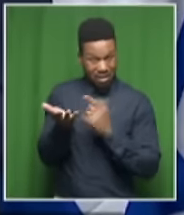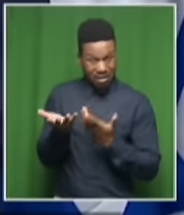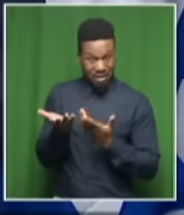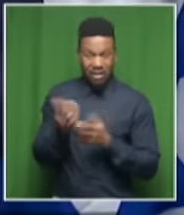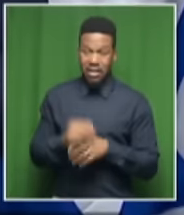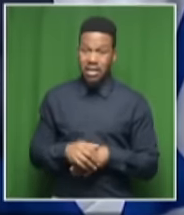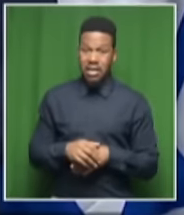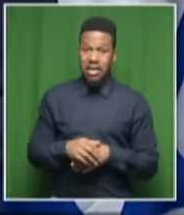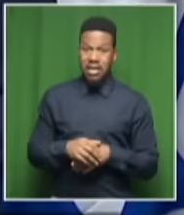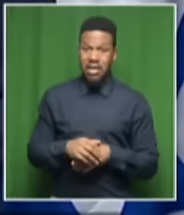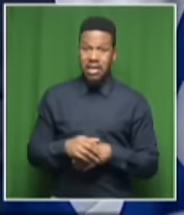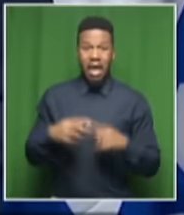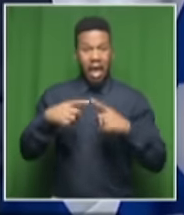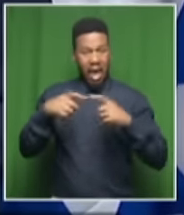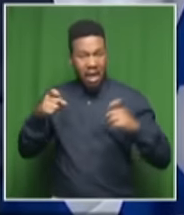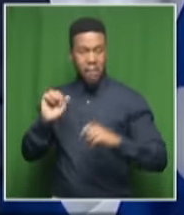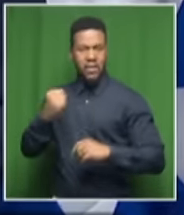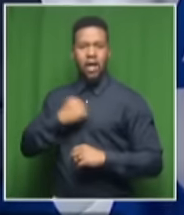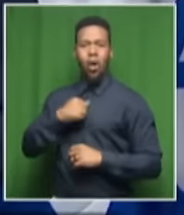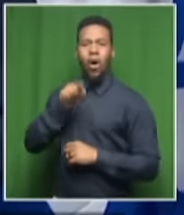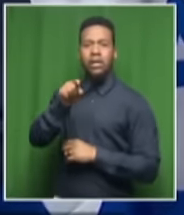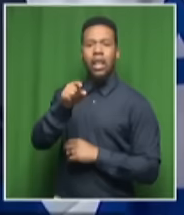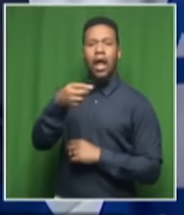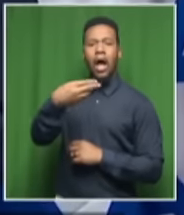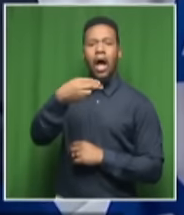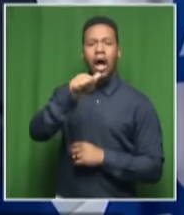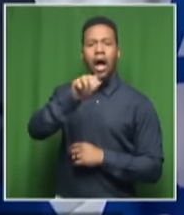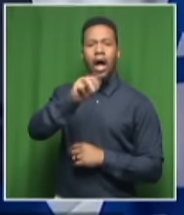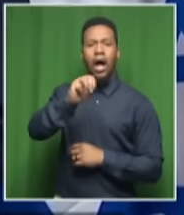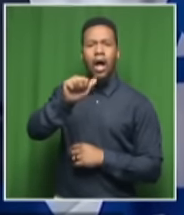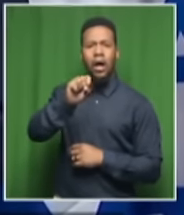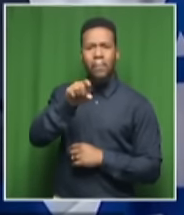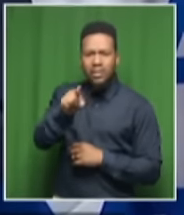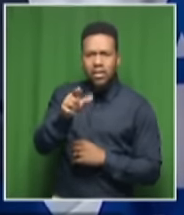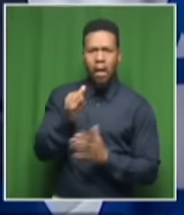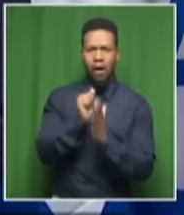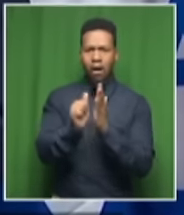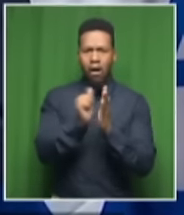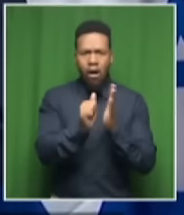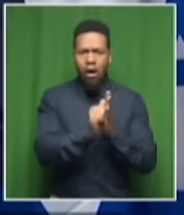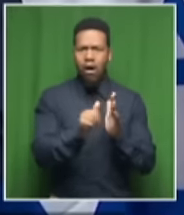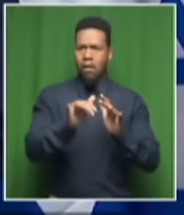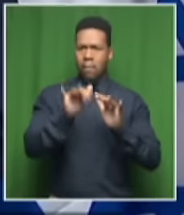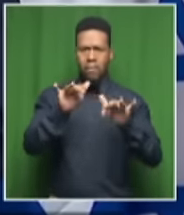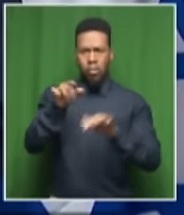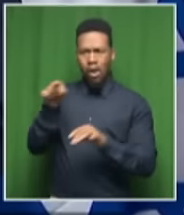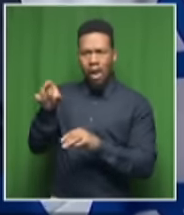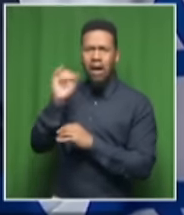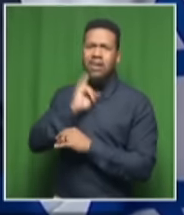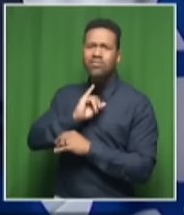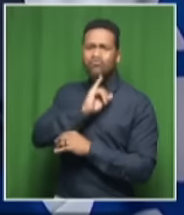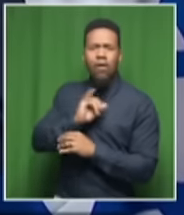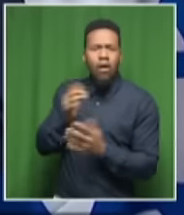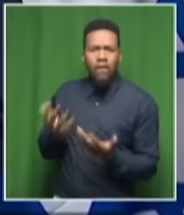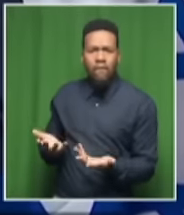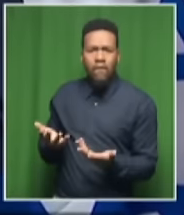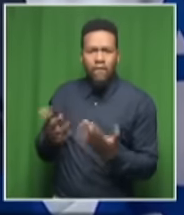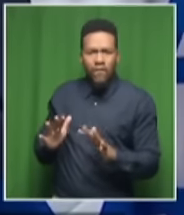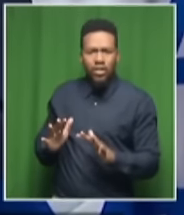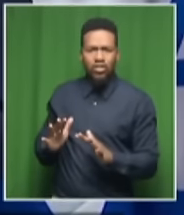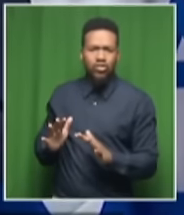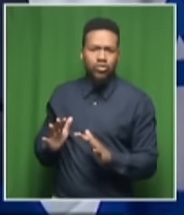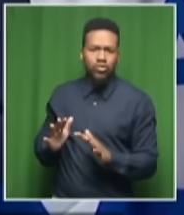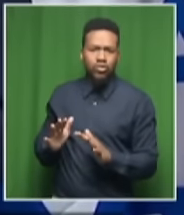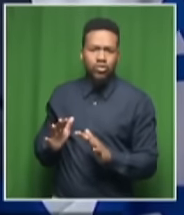the Hamas, in their charter, call for the destruction and annihilation of the State of Israel, the only nation state of the Jewish